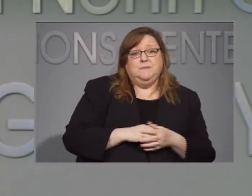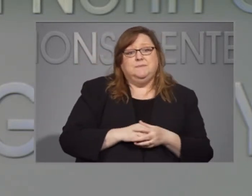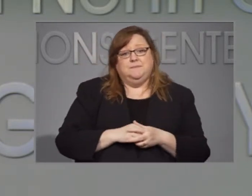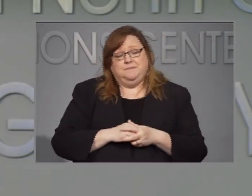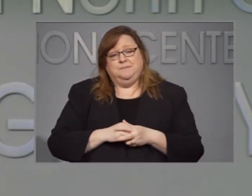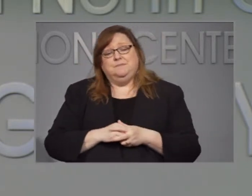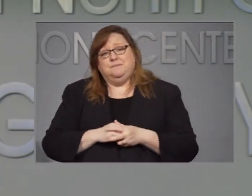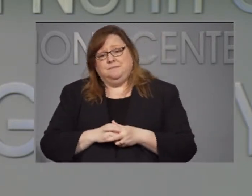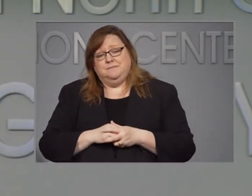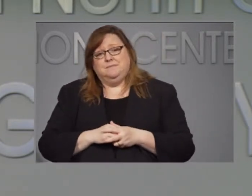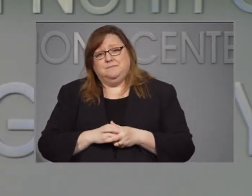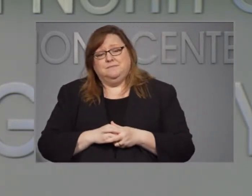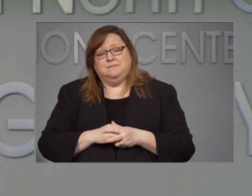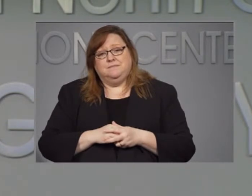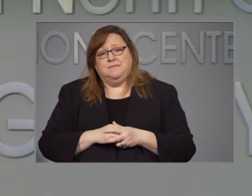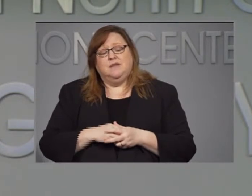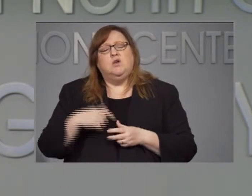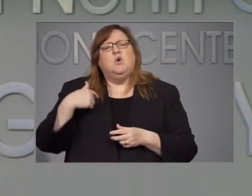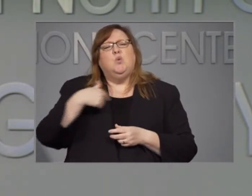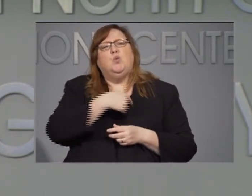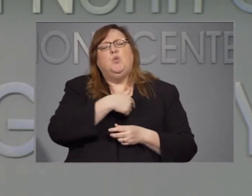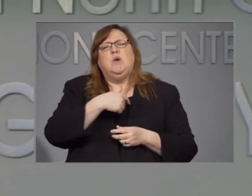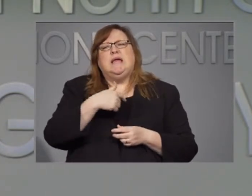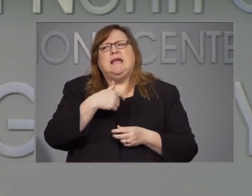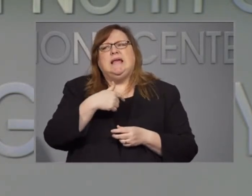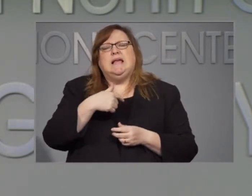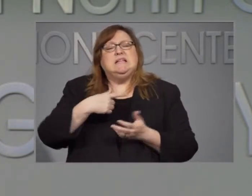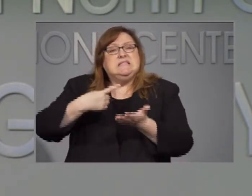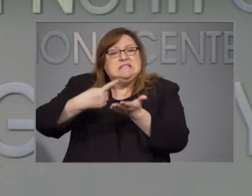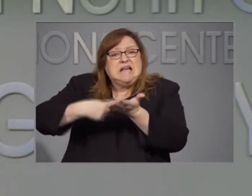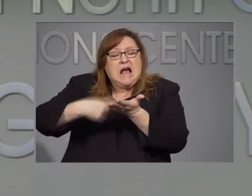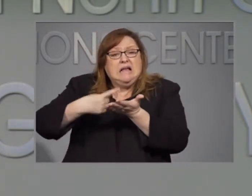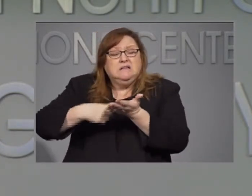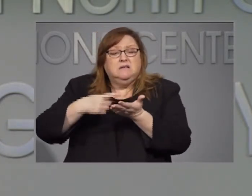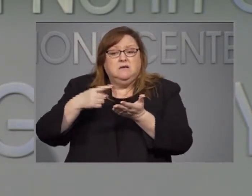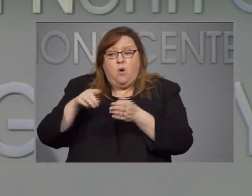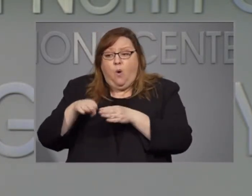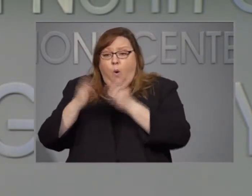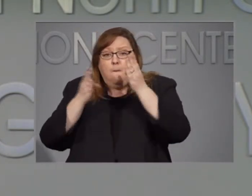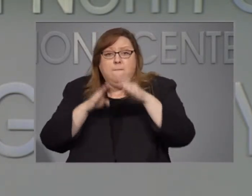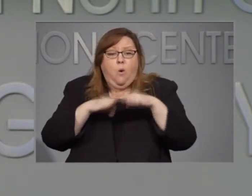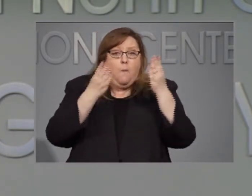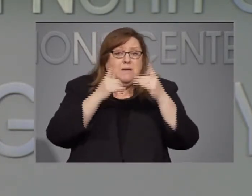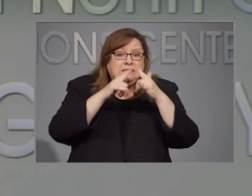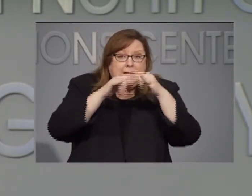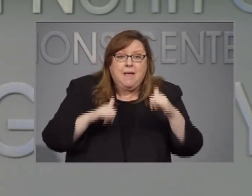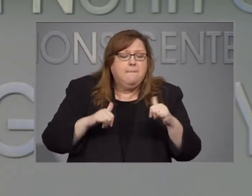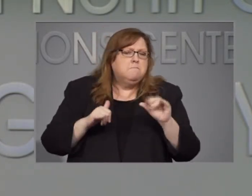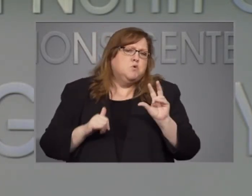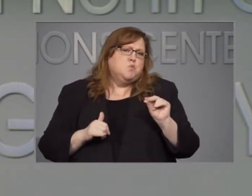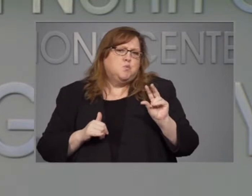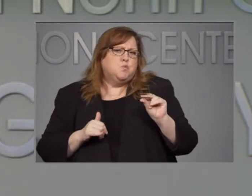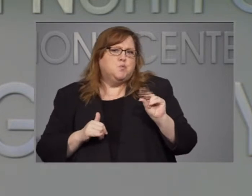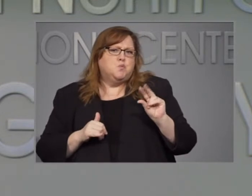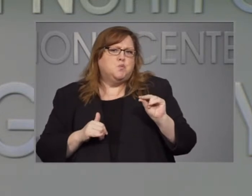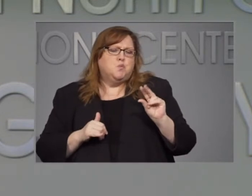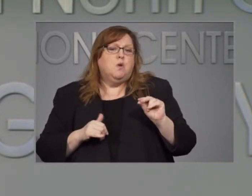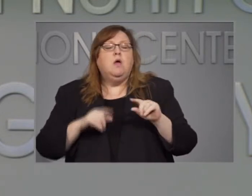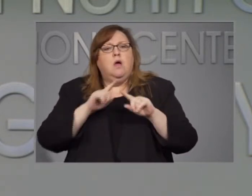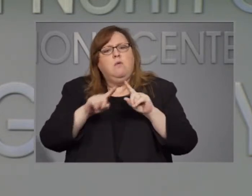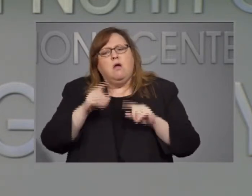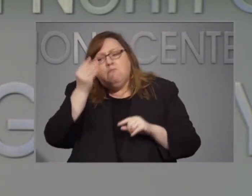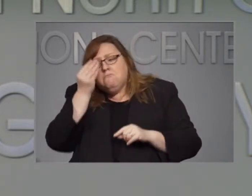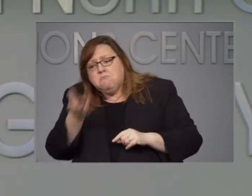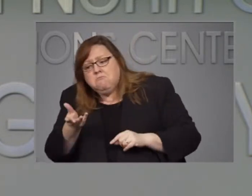discuss coordinating those efforts, but we did talk to each other about what each one of us was